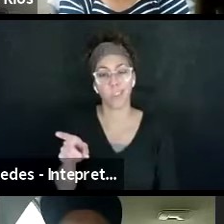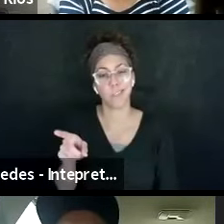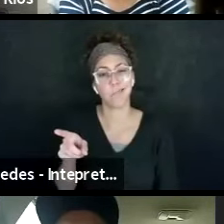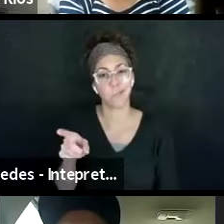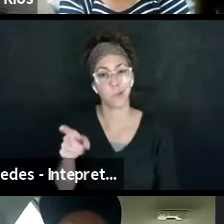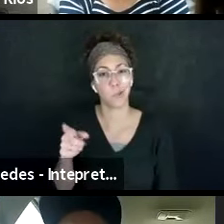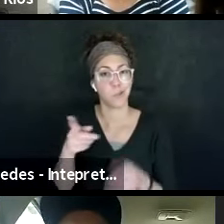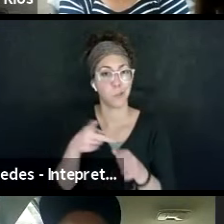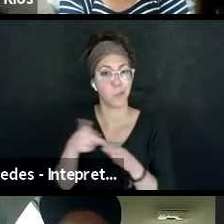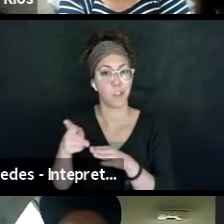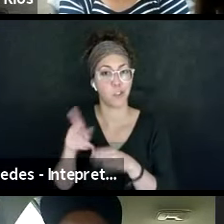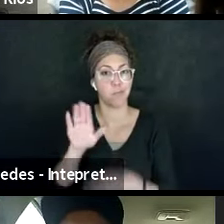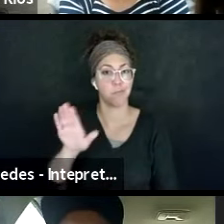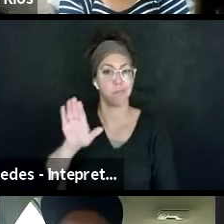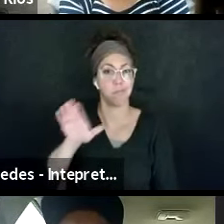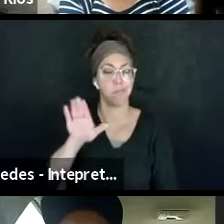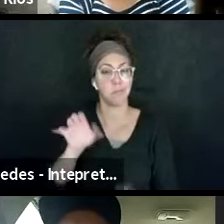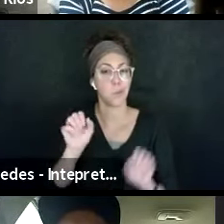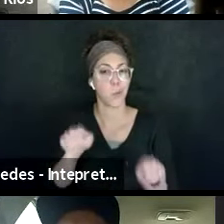professional.